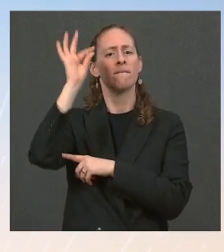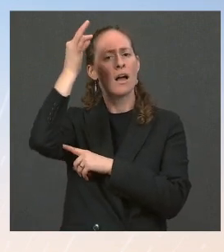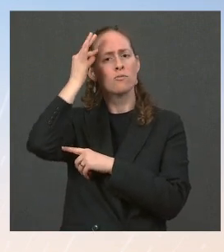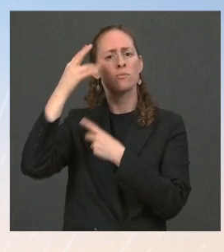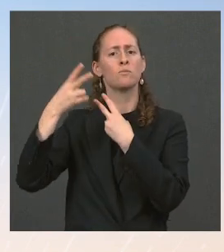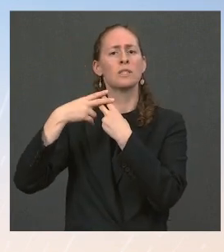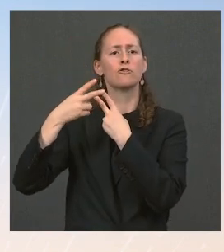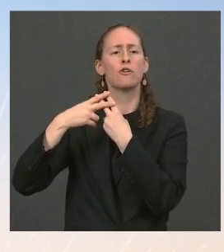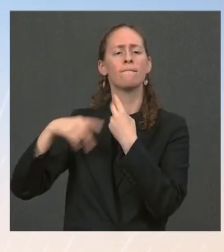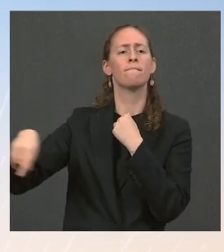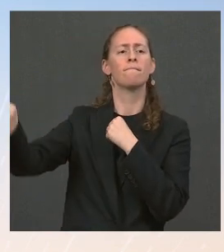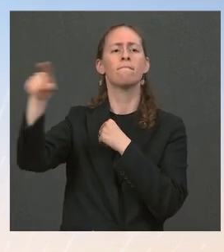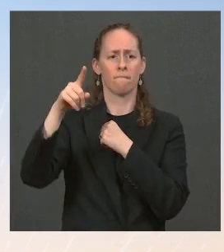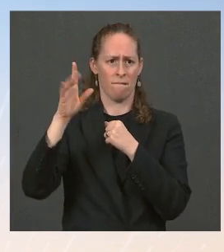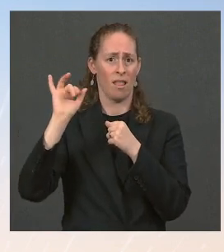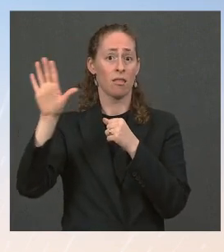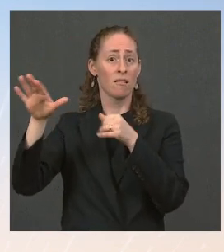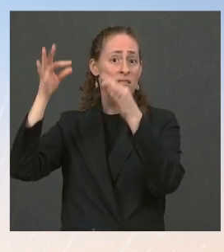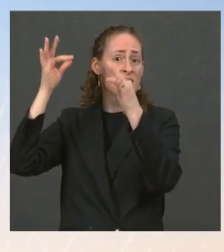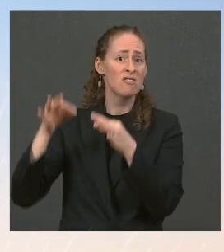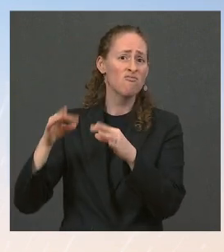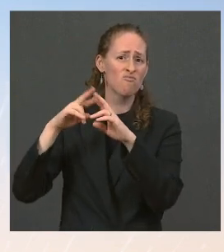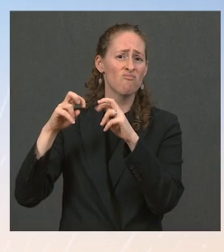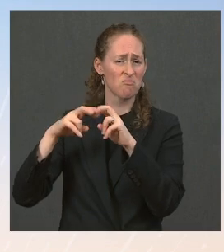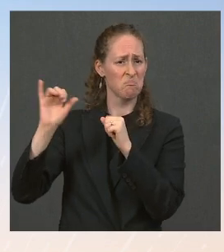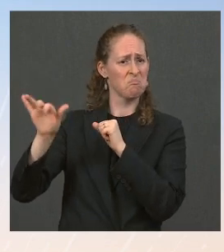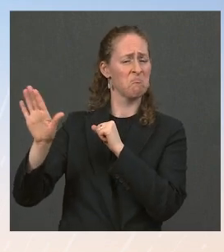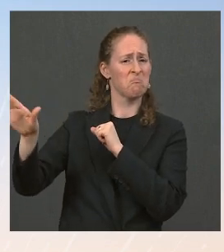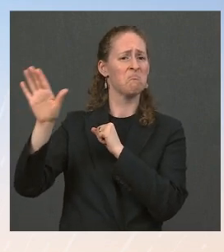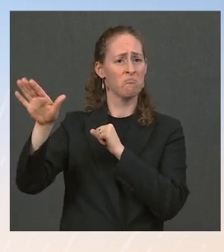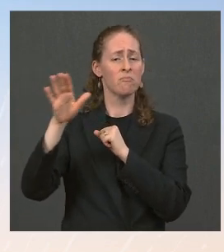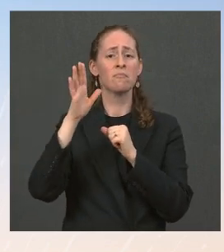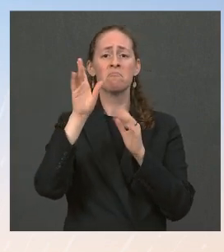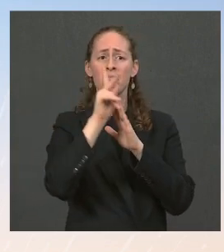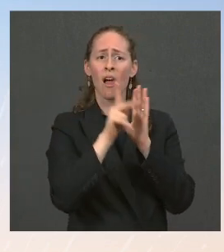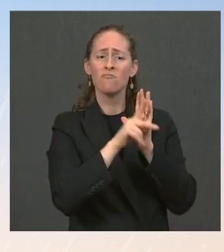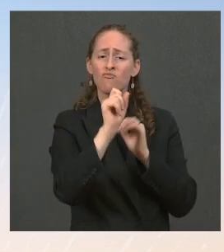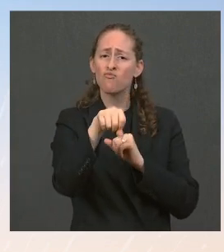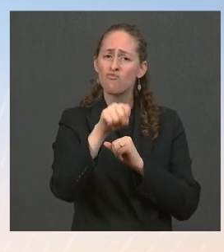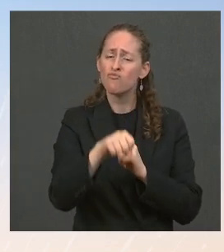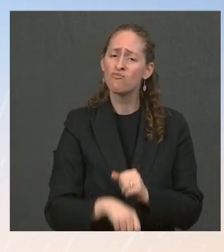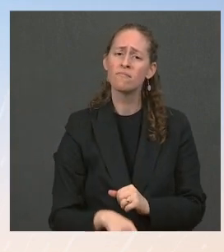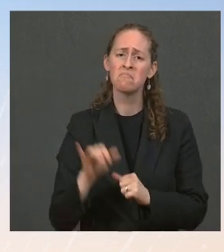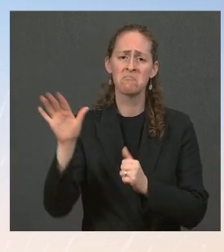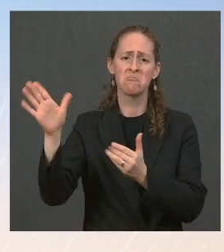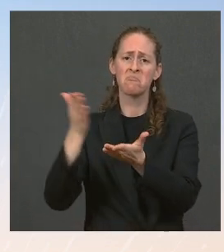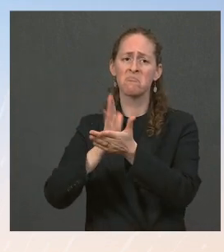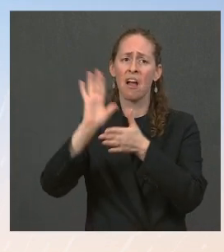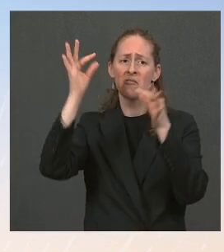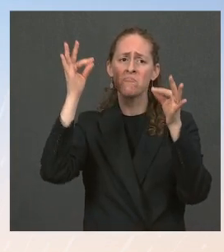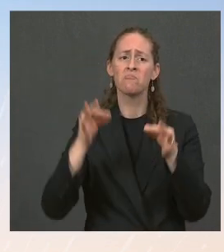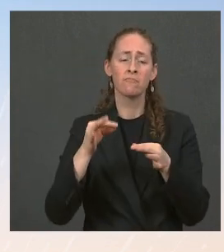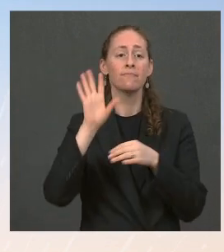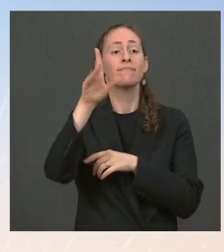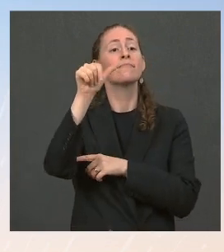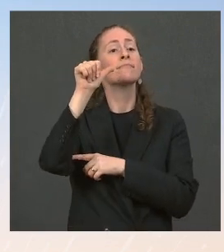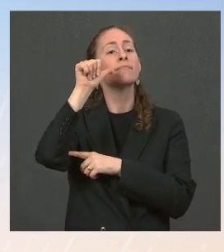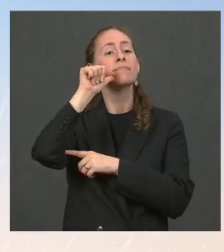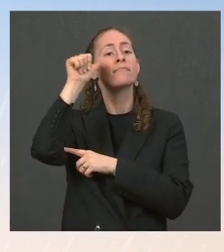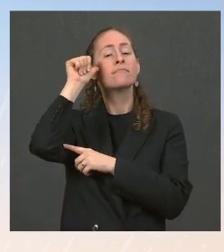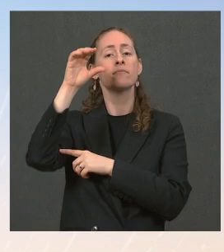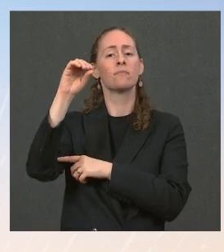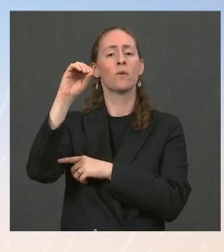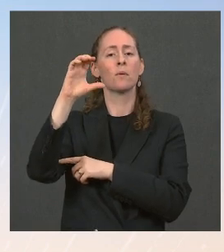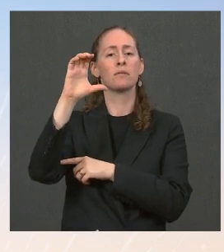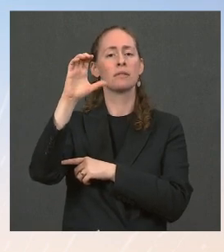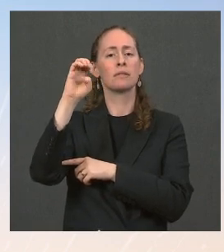deems necessary on monetary policy. I would note that even just yesterday, the OECD projected 6% GDP